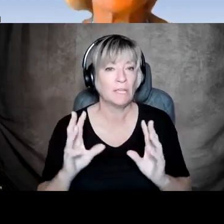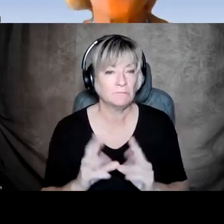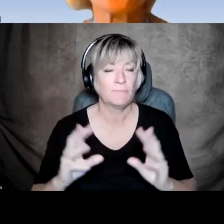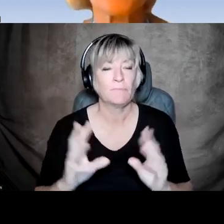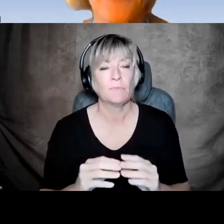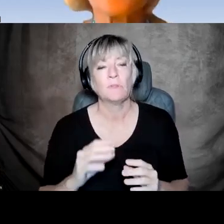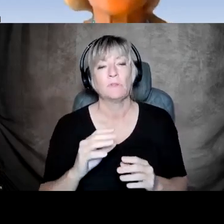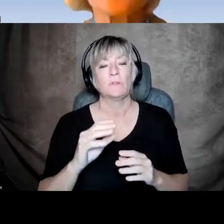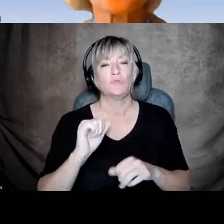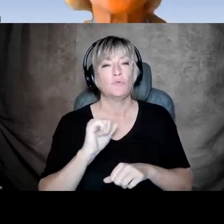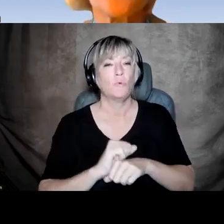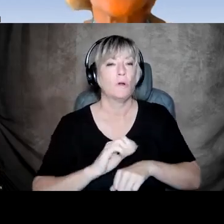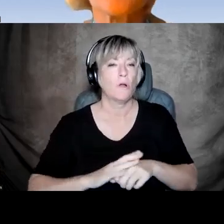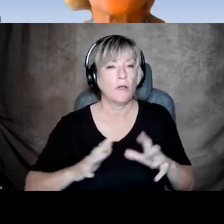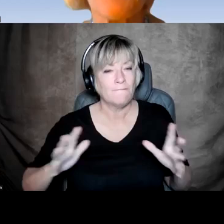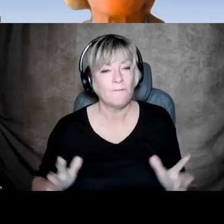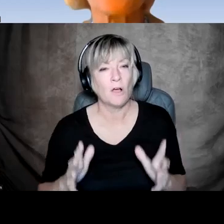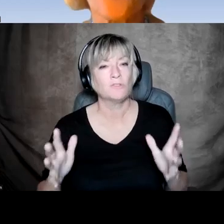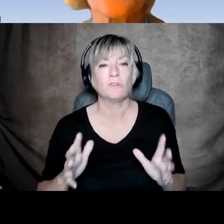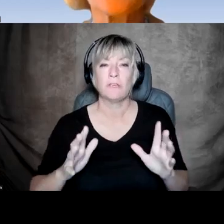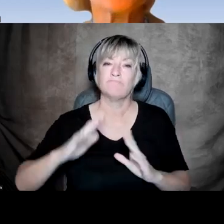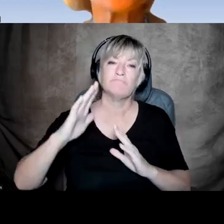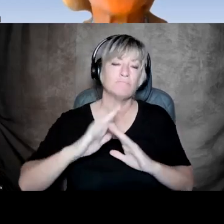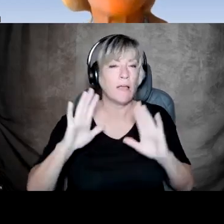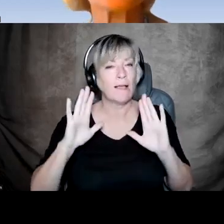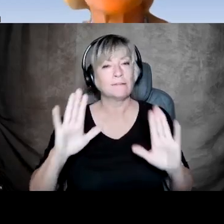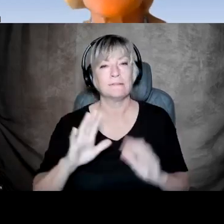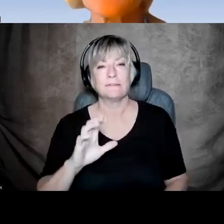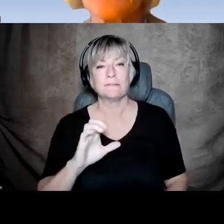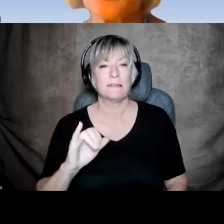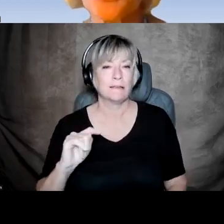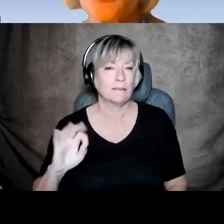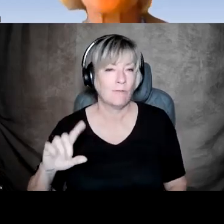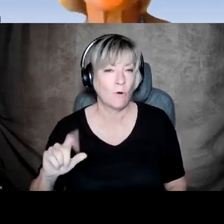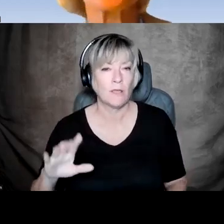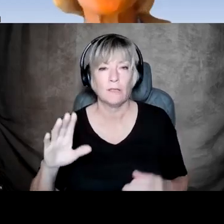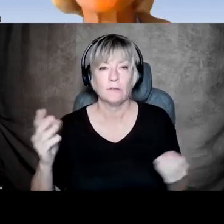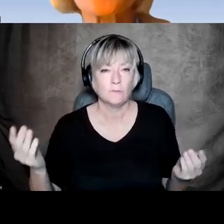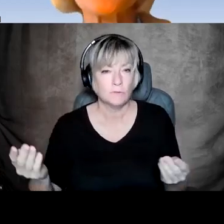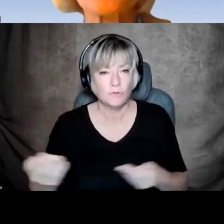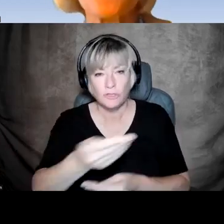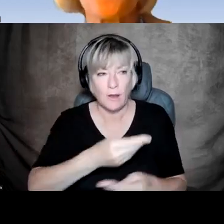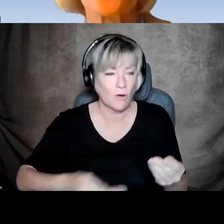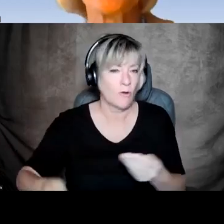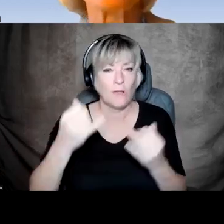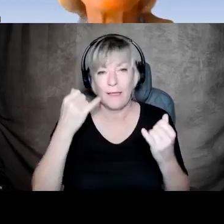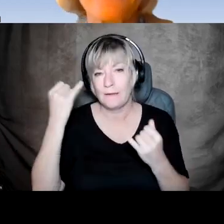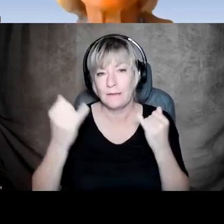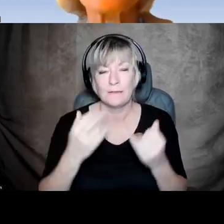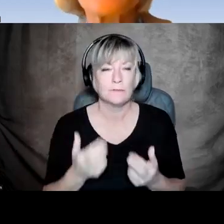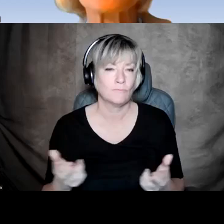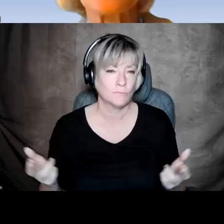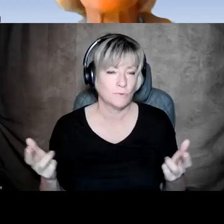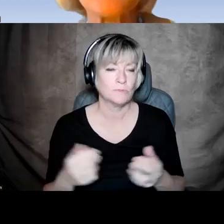on fostering excellence within CIT around Florida, to share ideas and to share resources. So